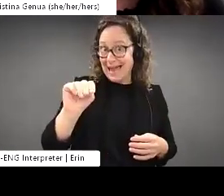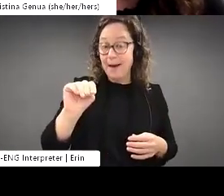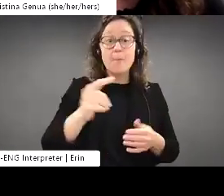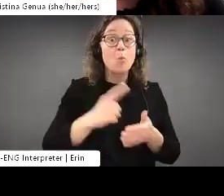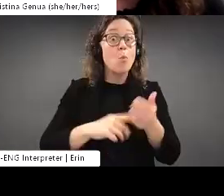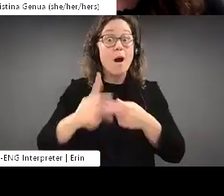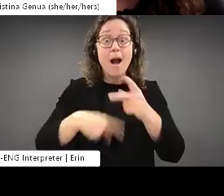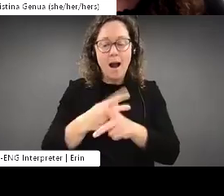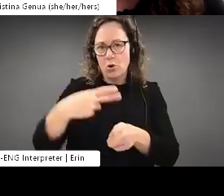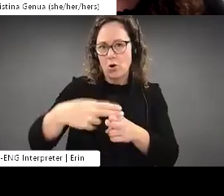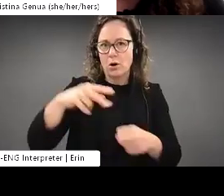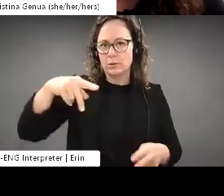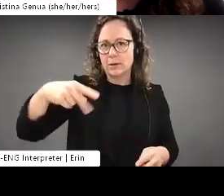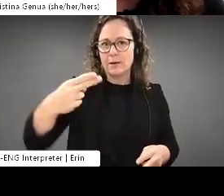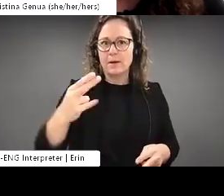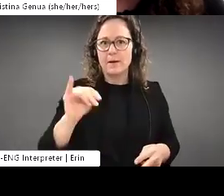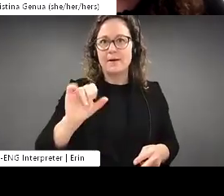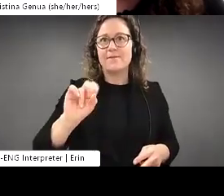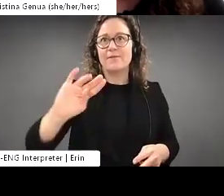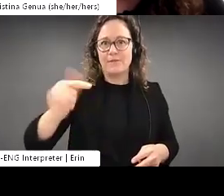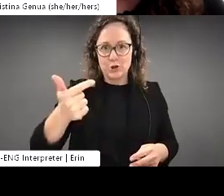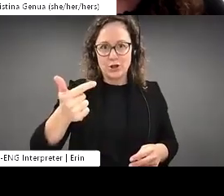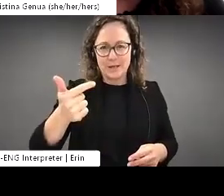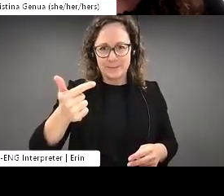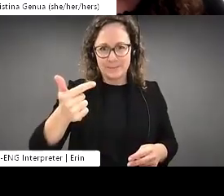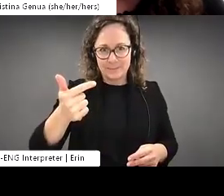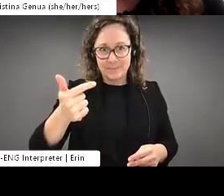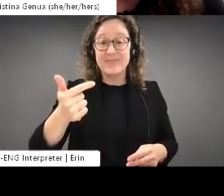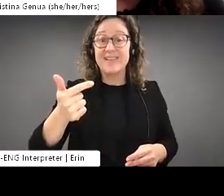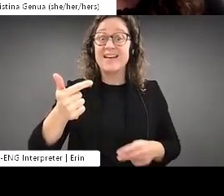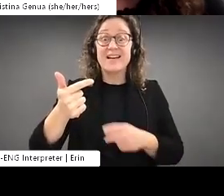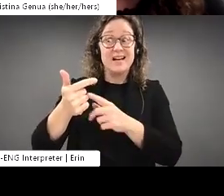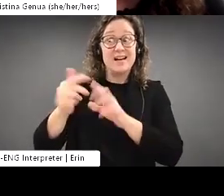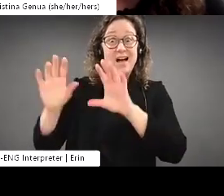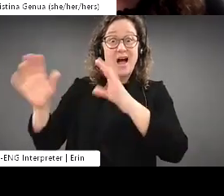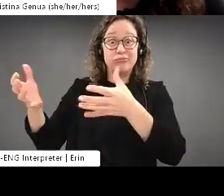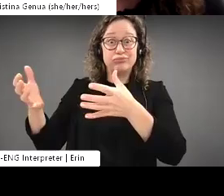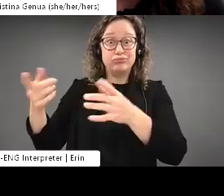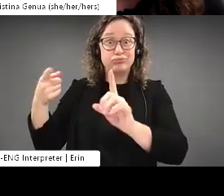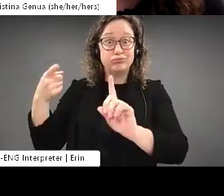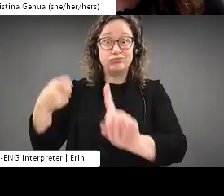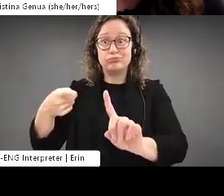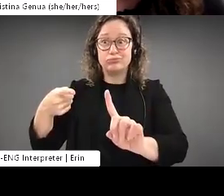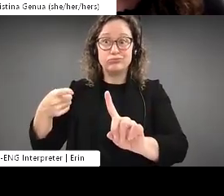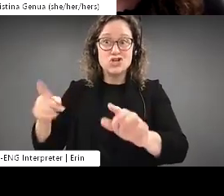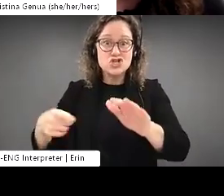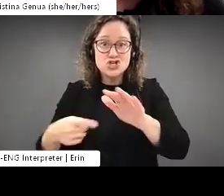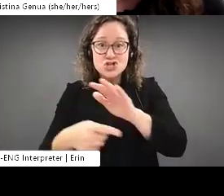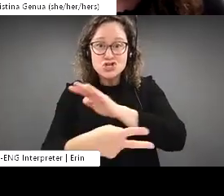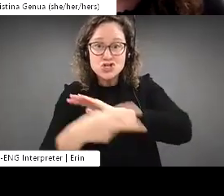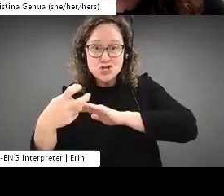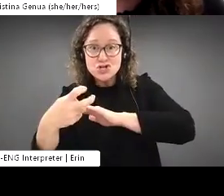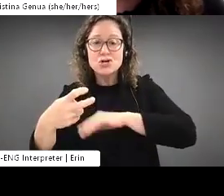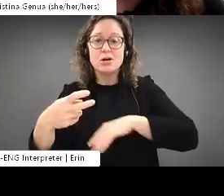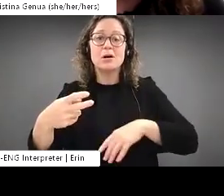So a scam is an illegal plan to trick people and steal from them. Phishing is a scam that uses email, phone